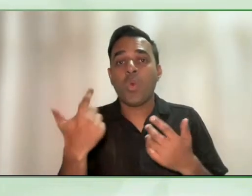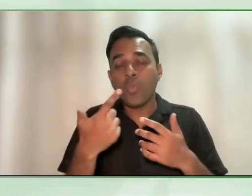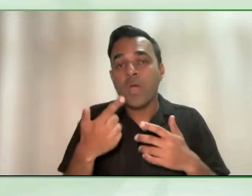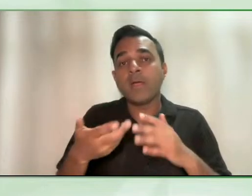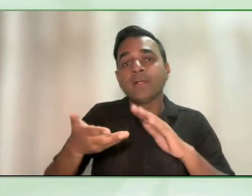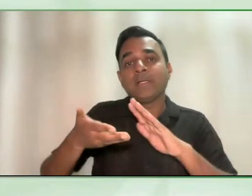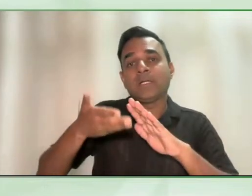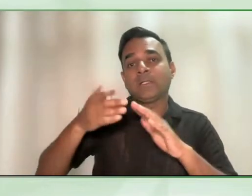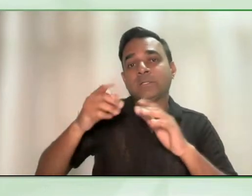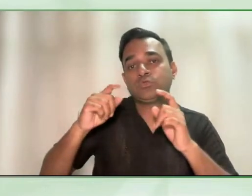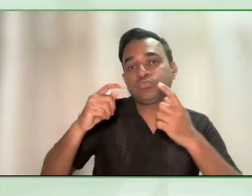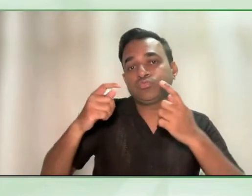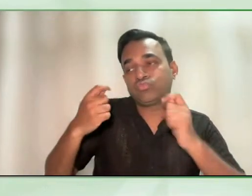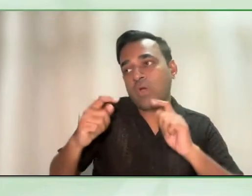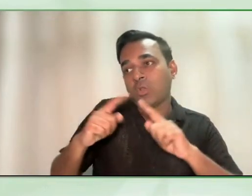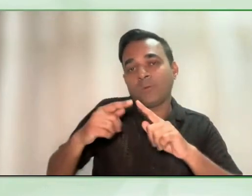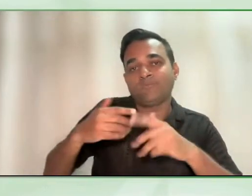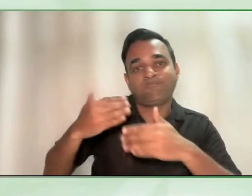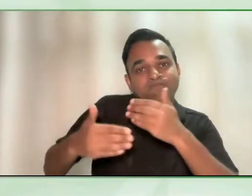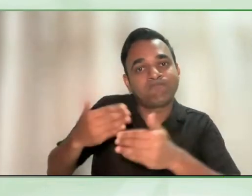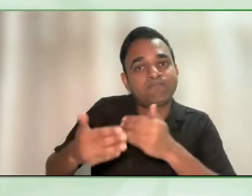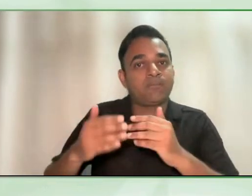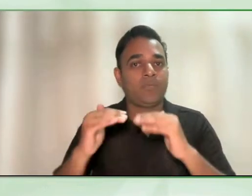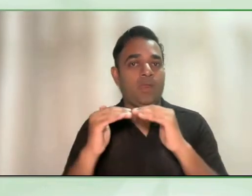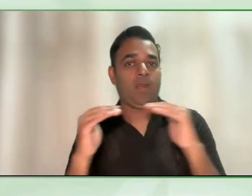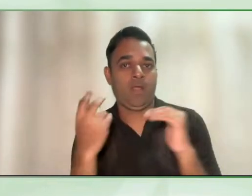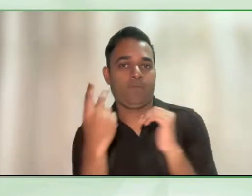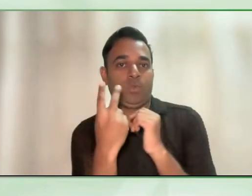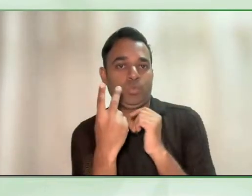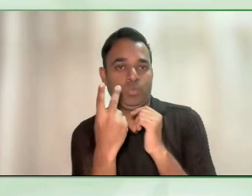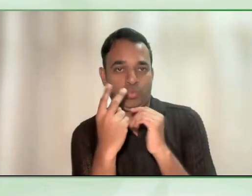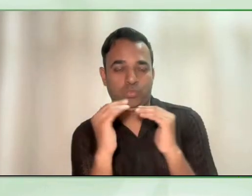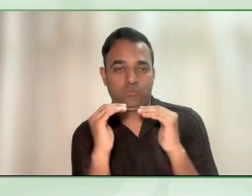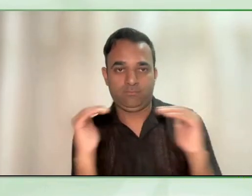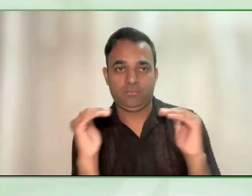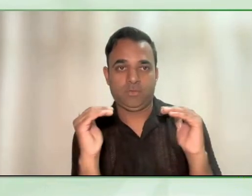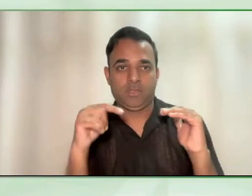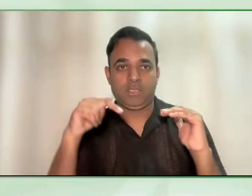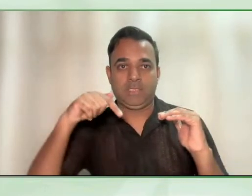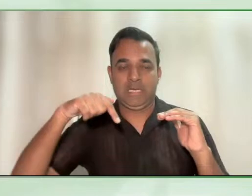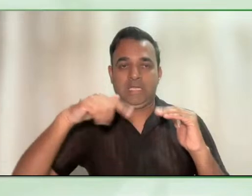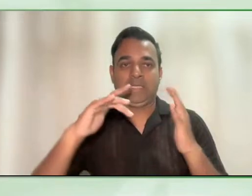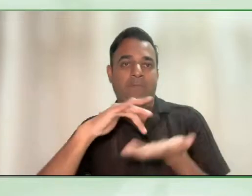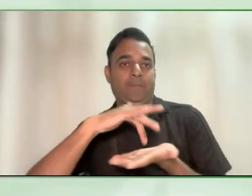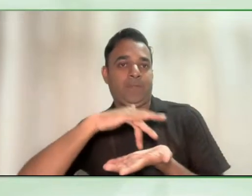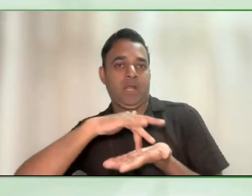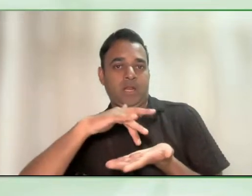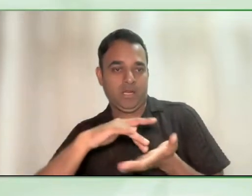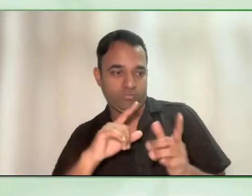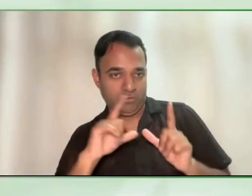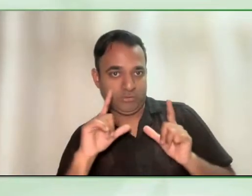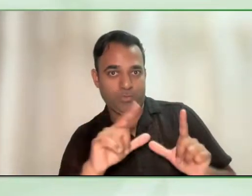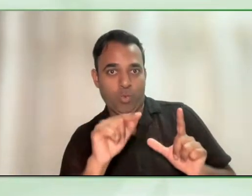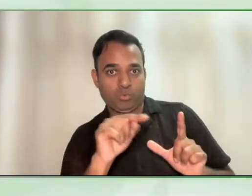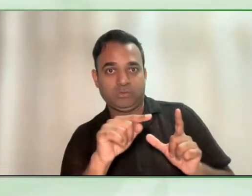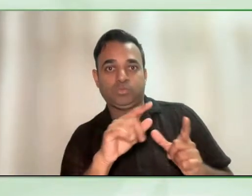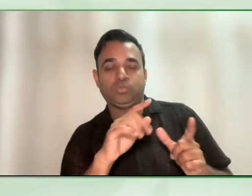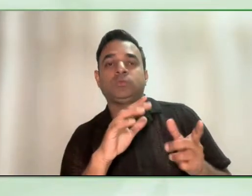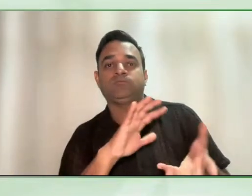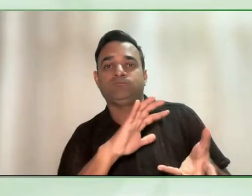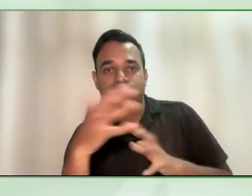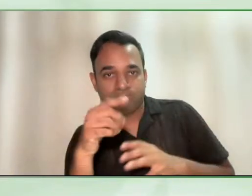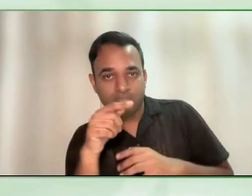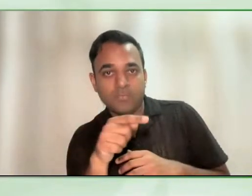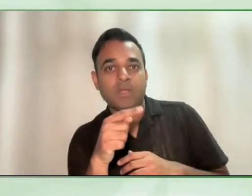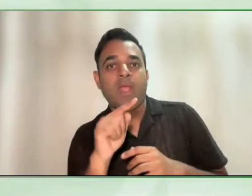entirely focused on the ecumenical, the universal mitigation of the climate crisis. And that's great, even